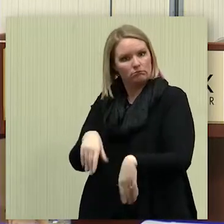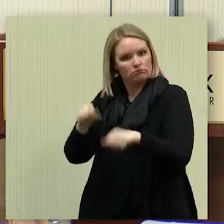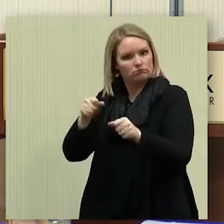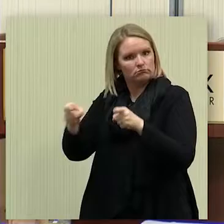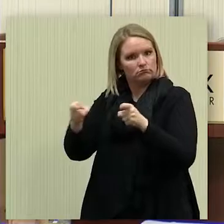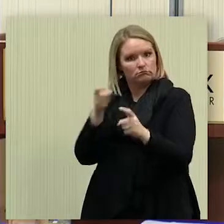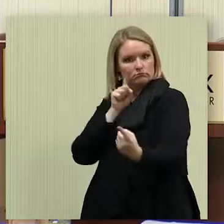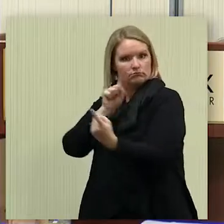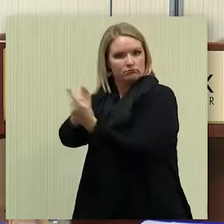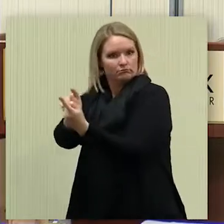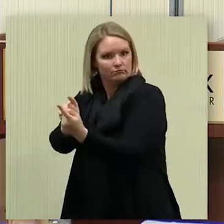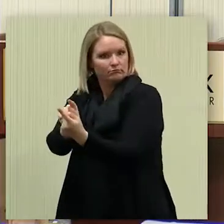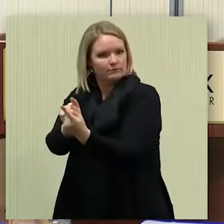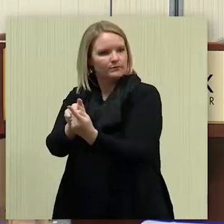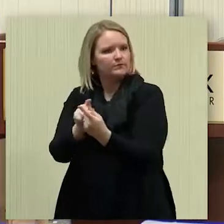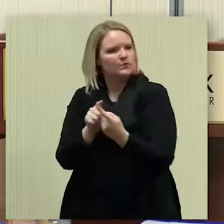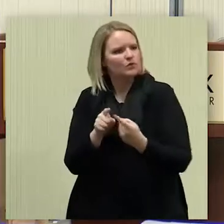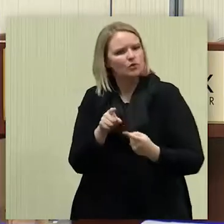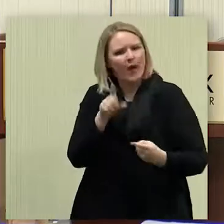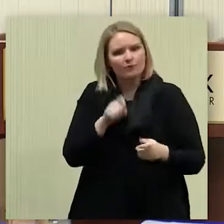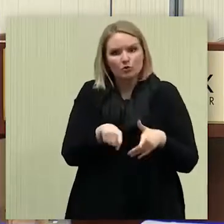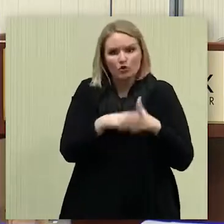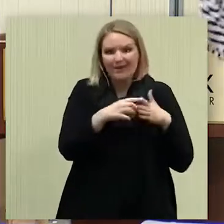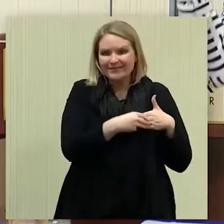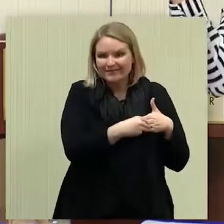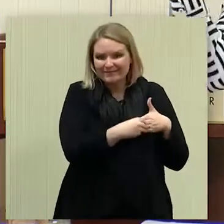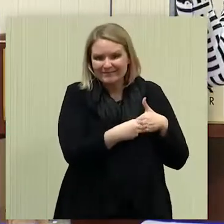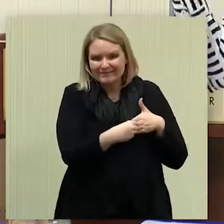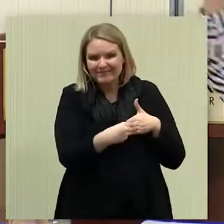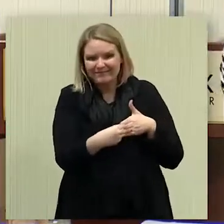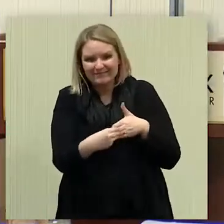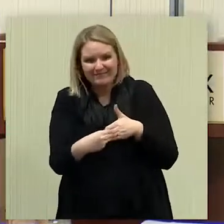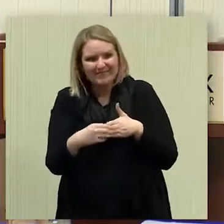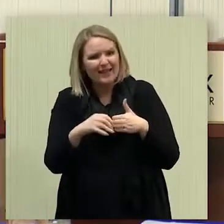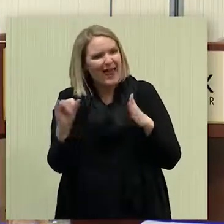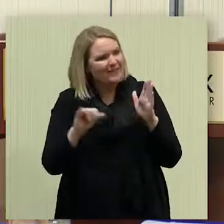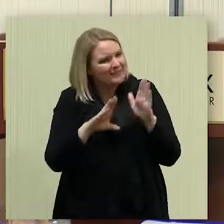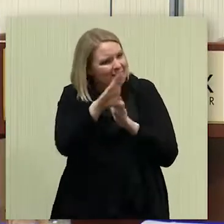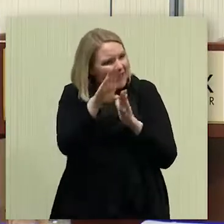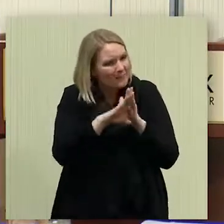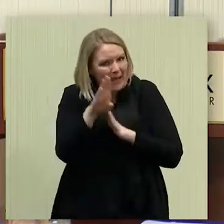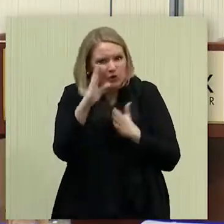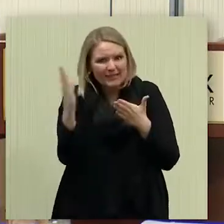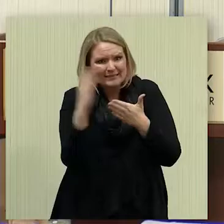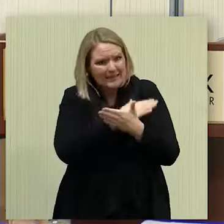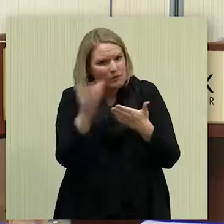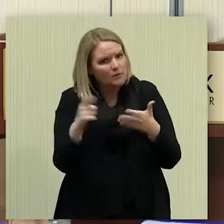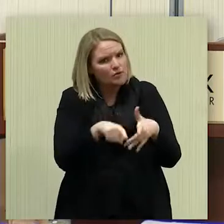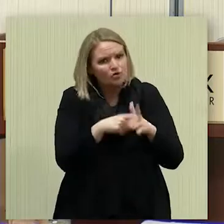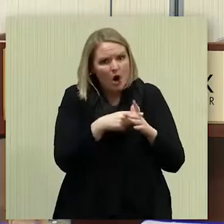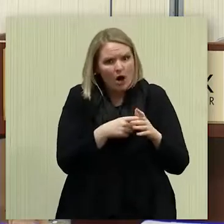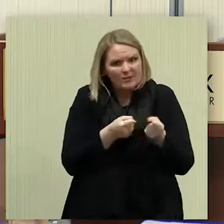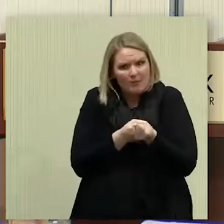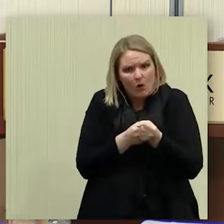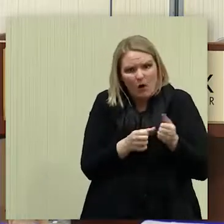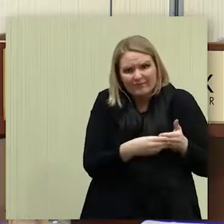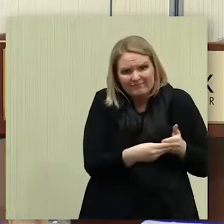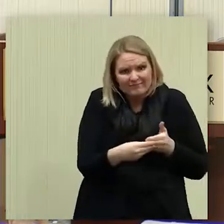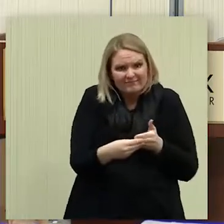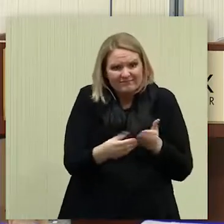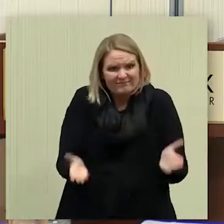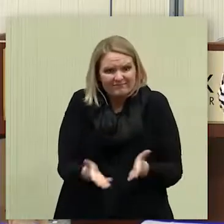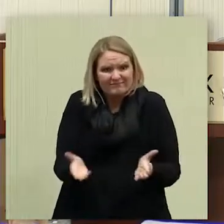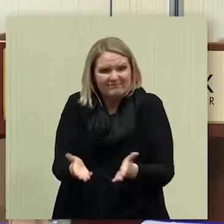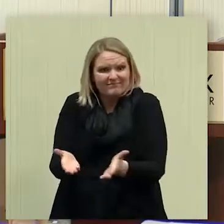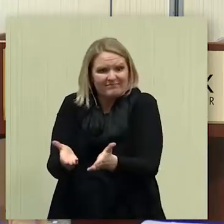thing. So you may have to start, like the developmental continuum, right? You may have to start being there with the child, with the